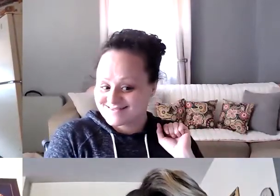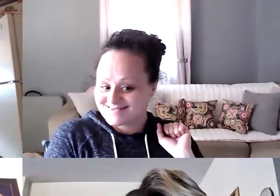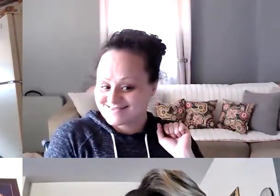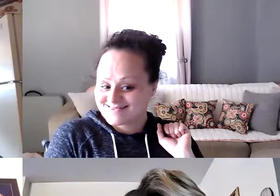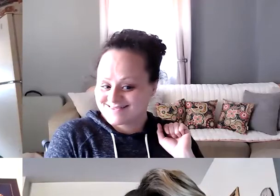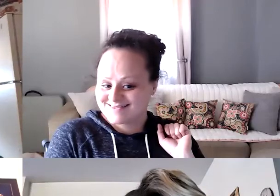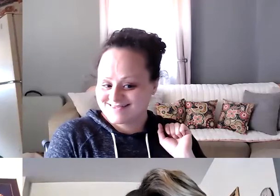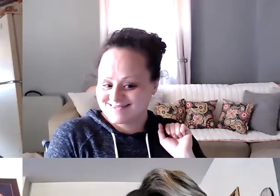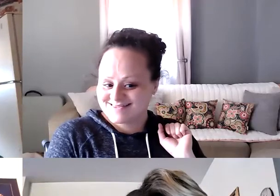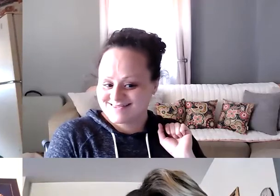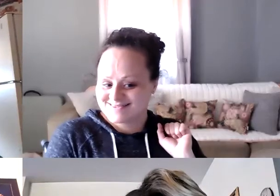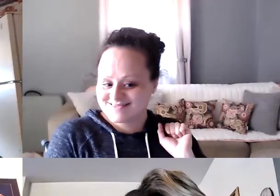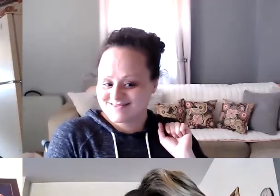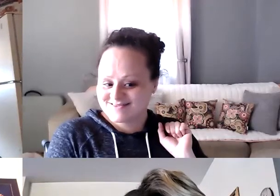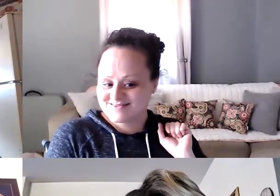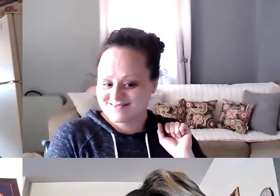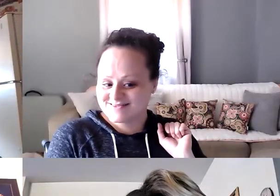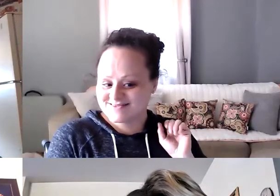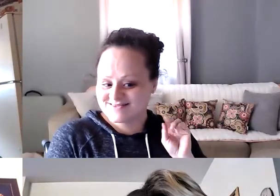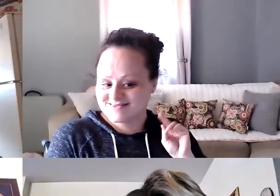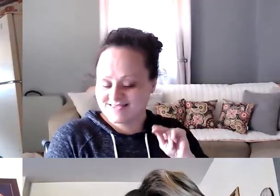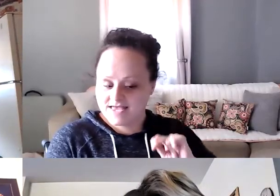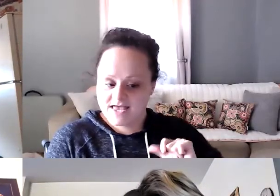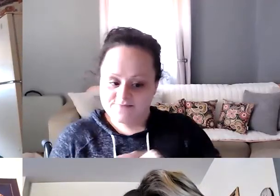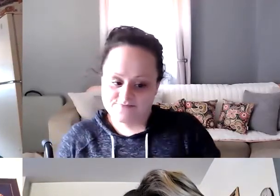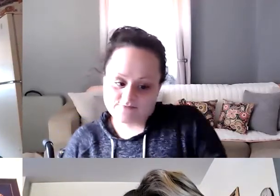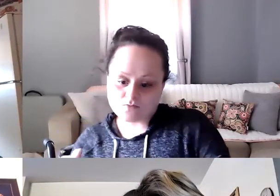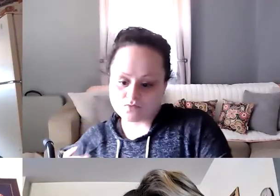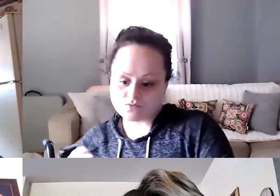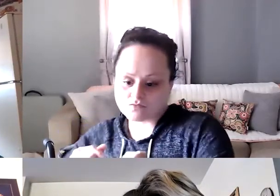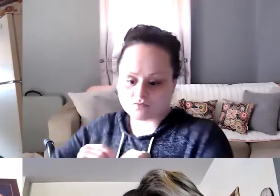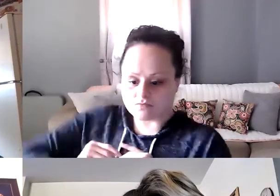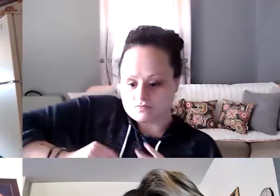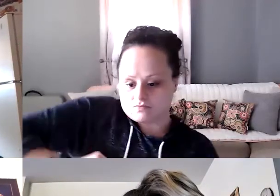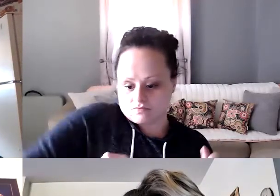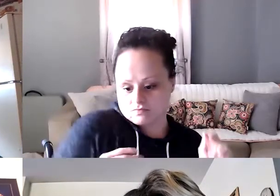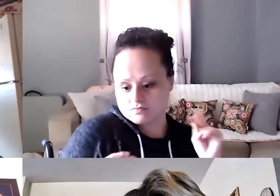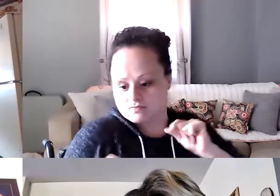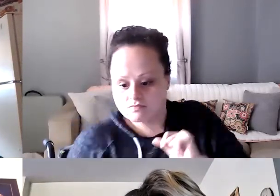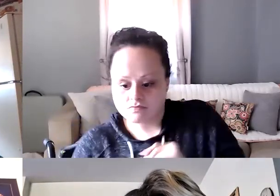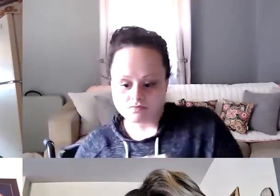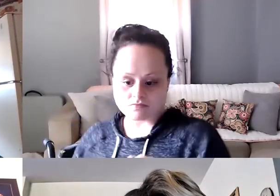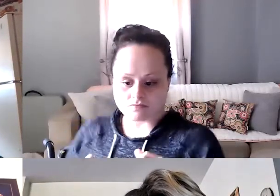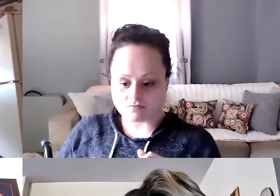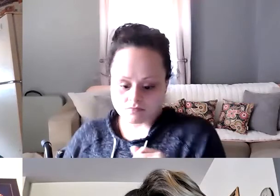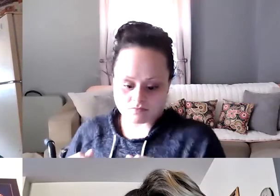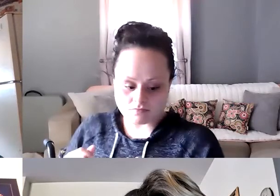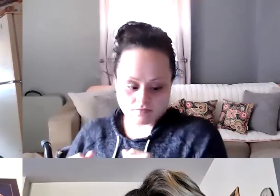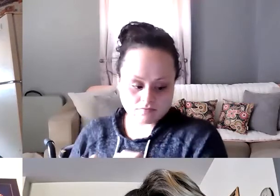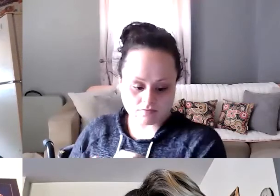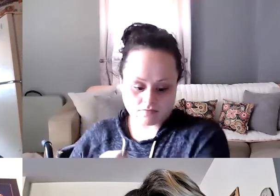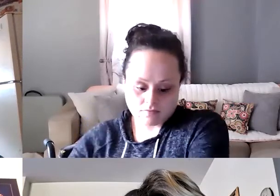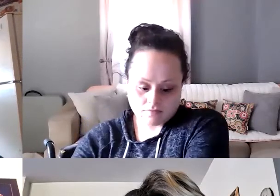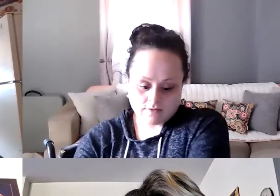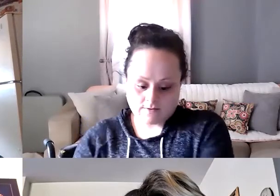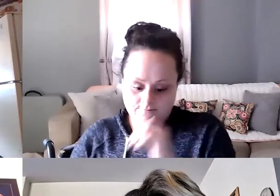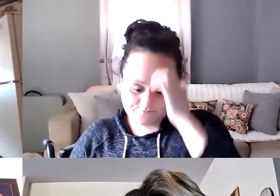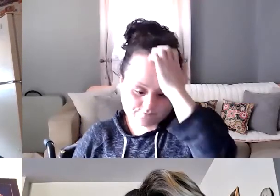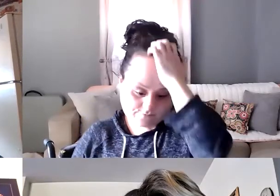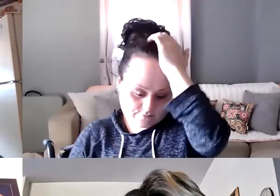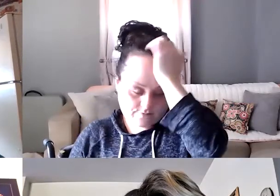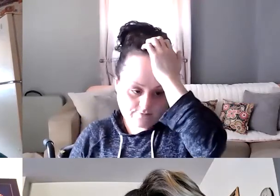And I'm Debbie Poley with United Spinal. And we're welcoming Debra Brown and